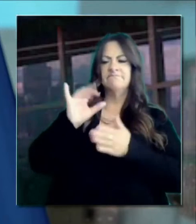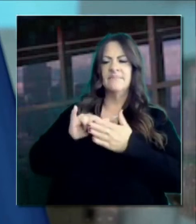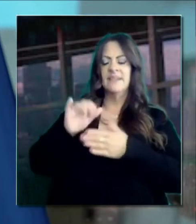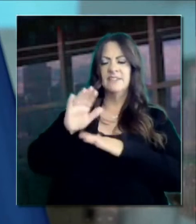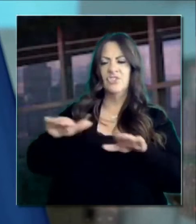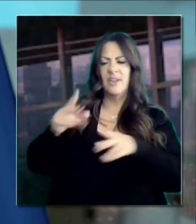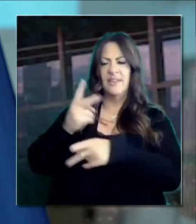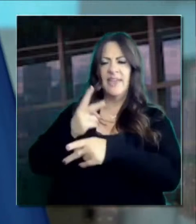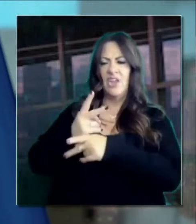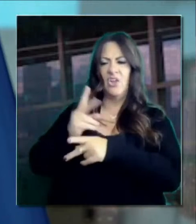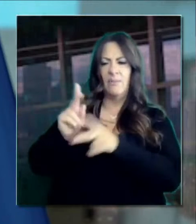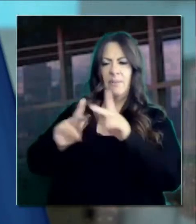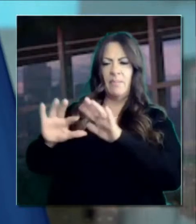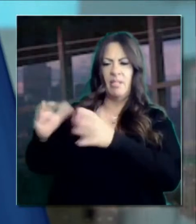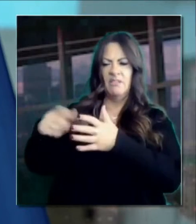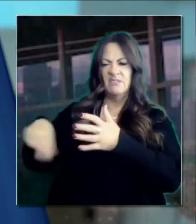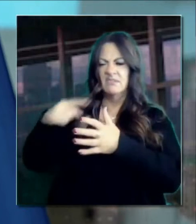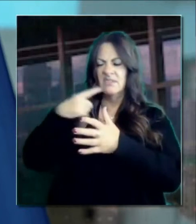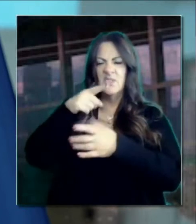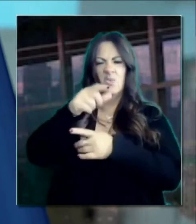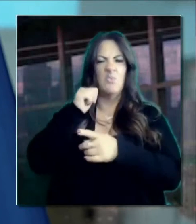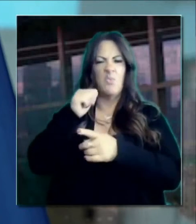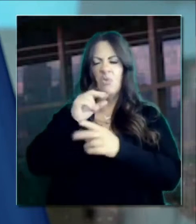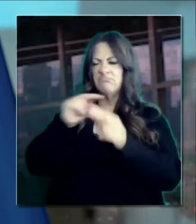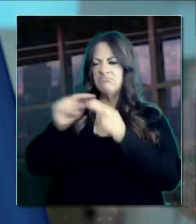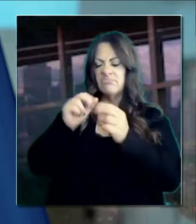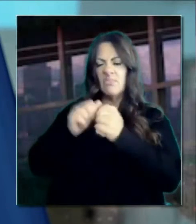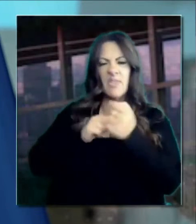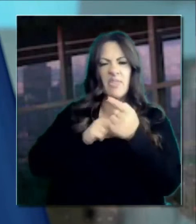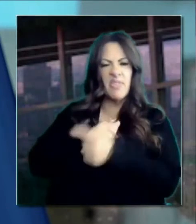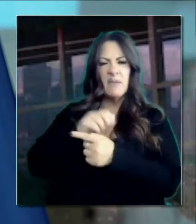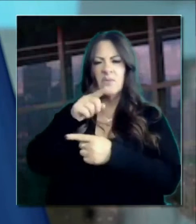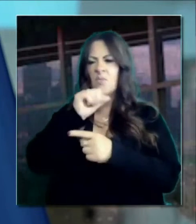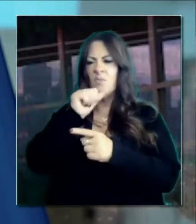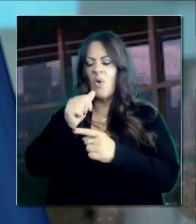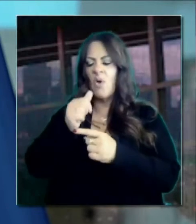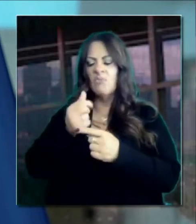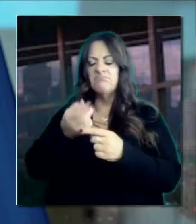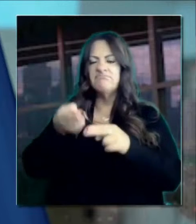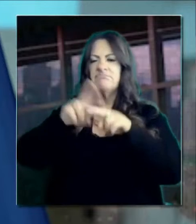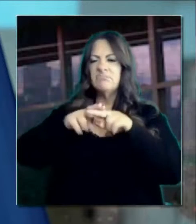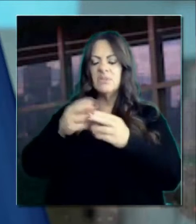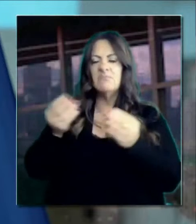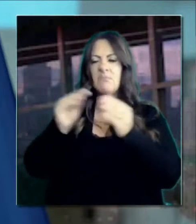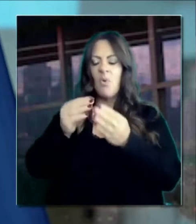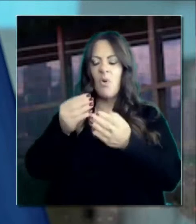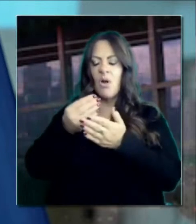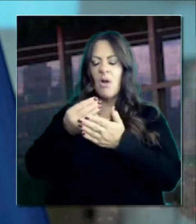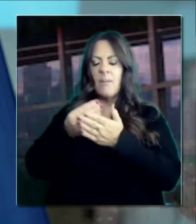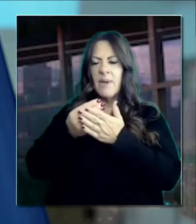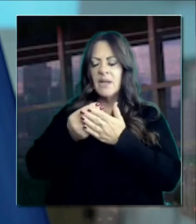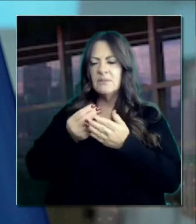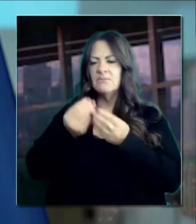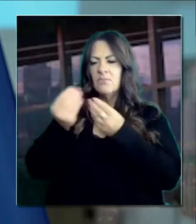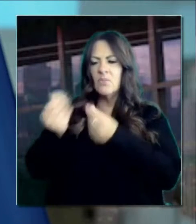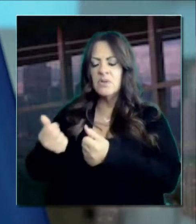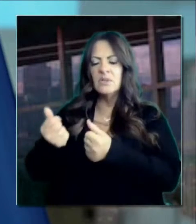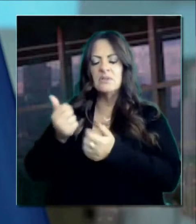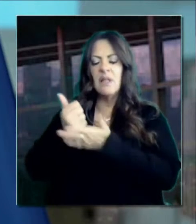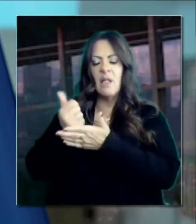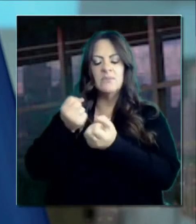on COVID-19 related issues, like increased money for PPE, like they have to pay for all of that mostly out of their own